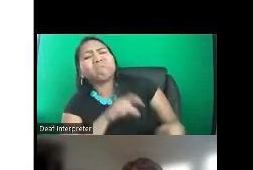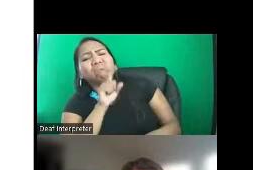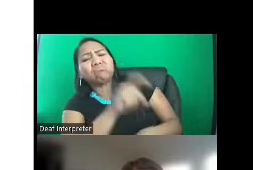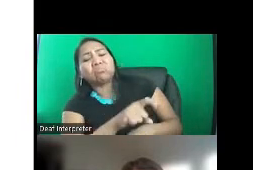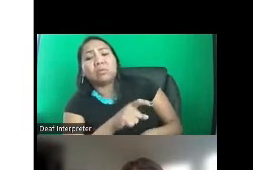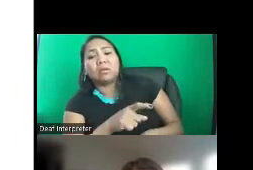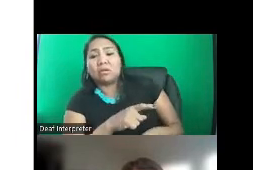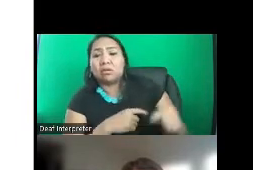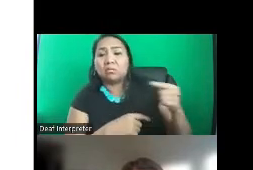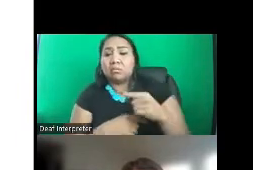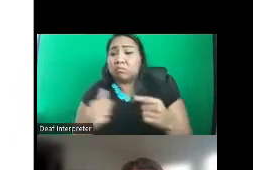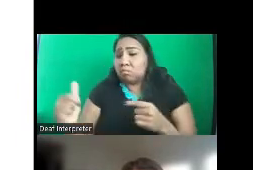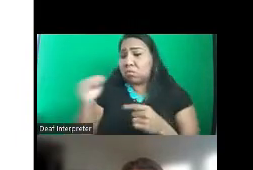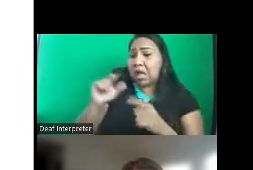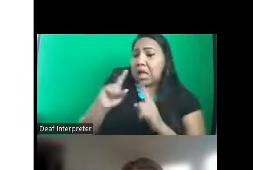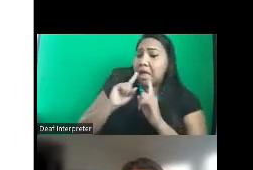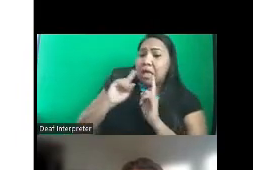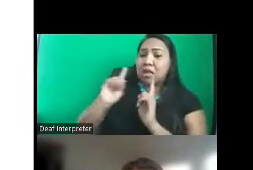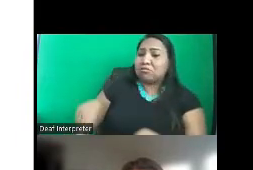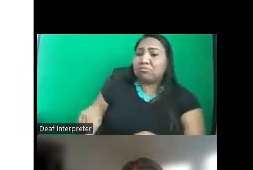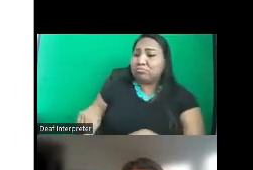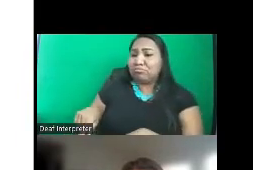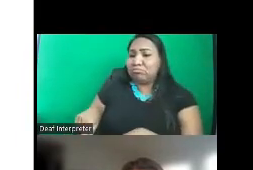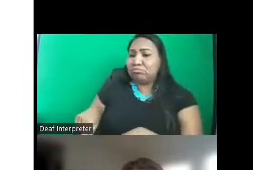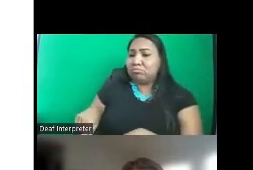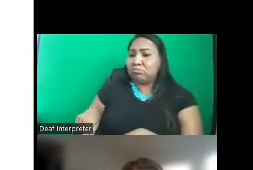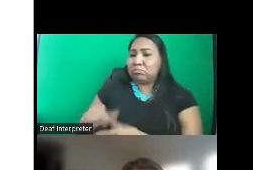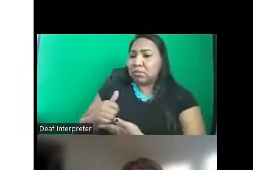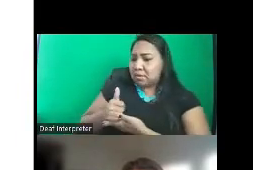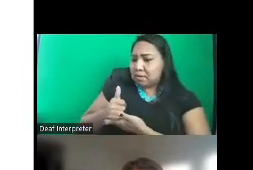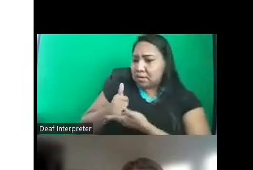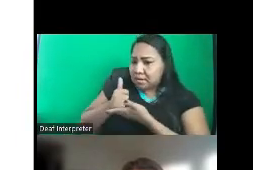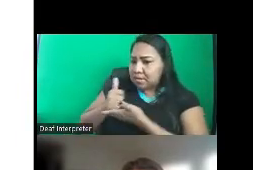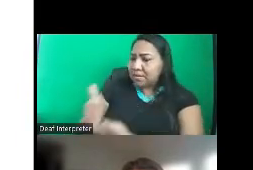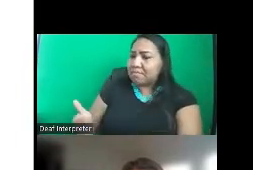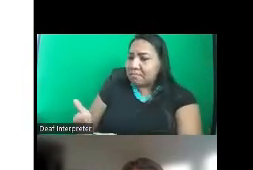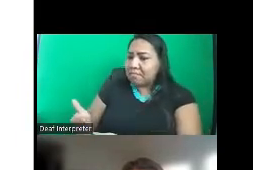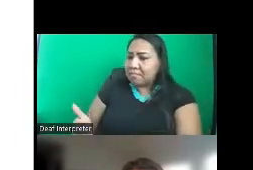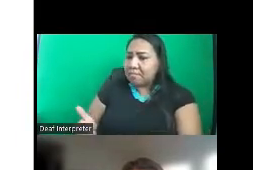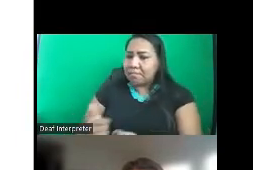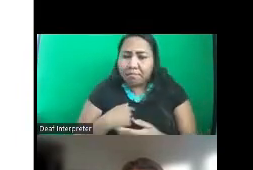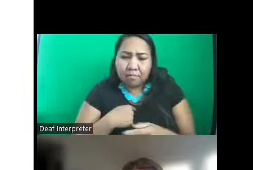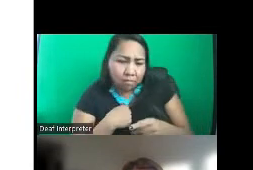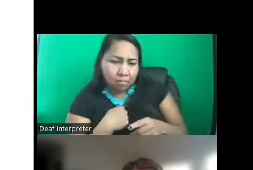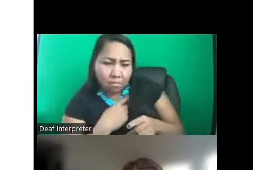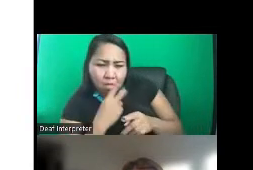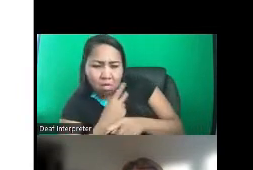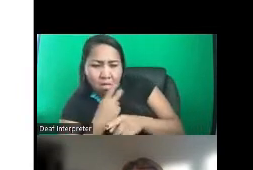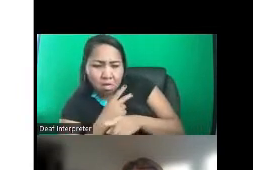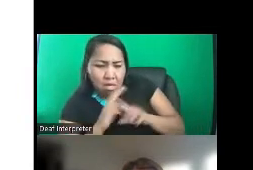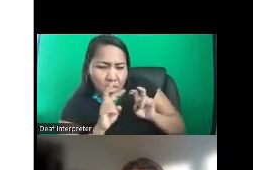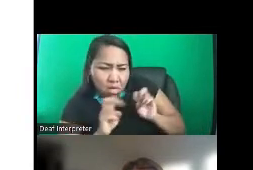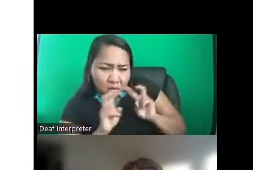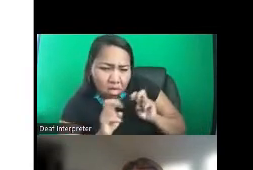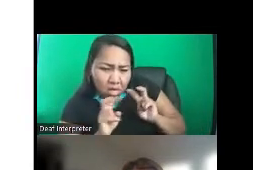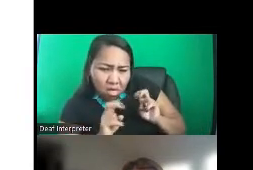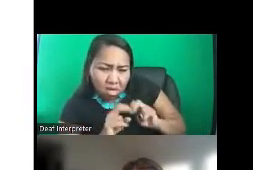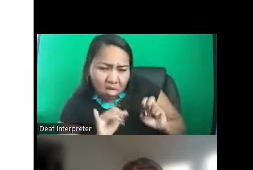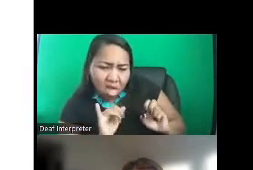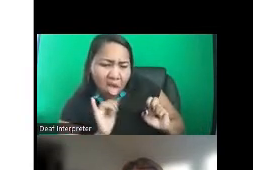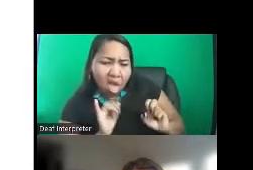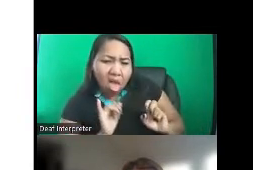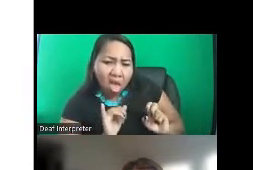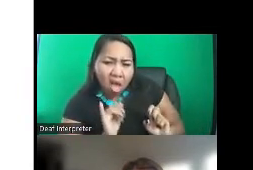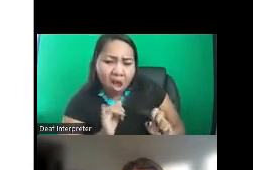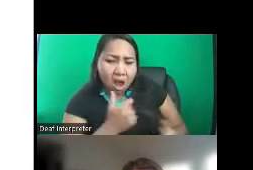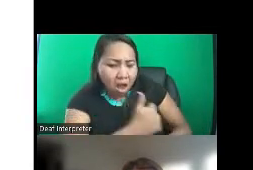but they would help me to find, the right answers, or help me understand